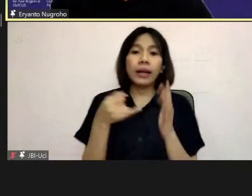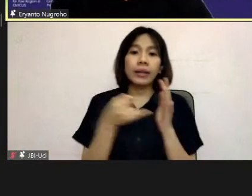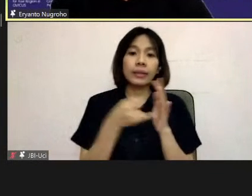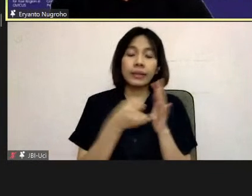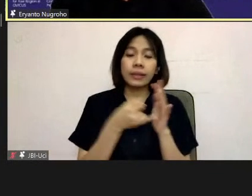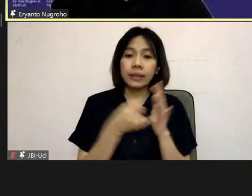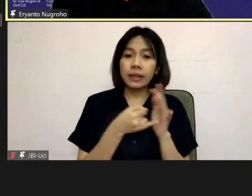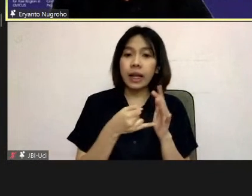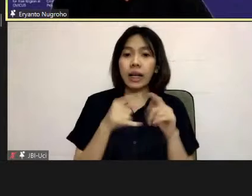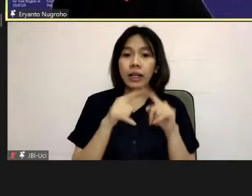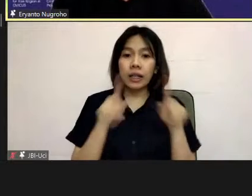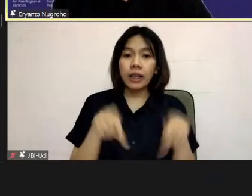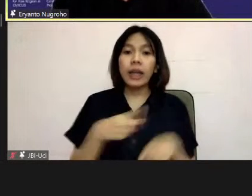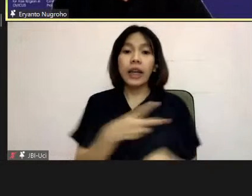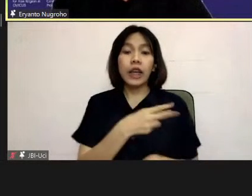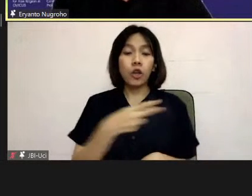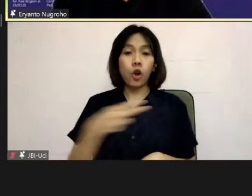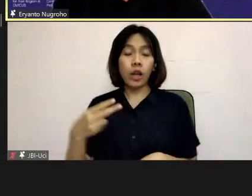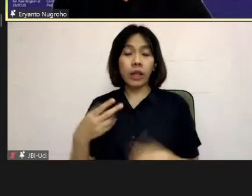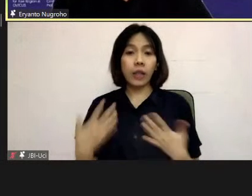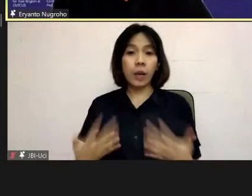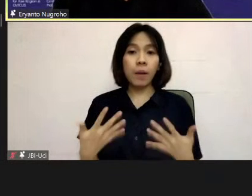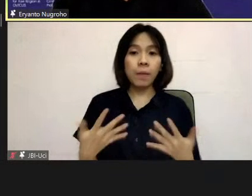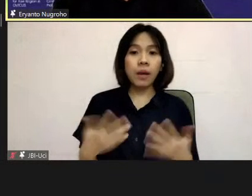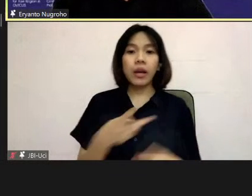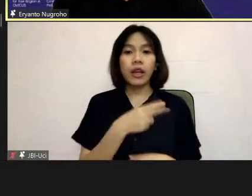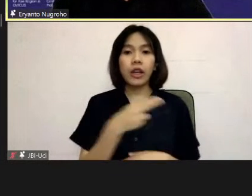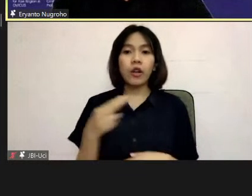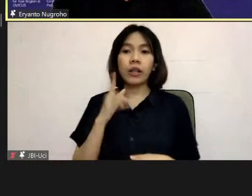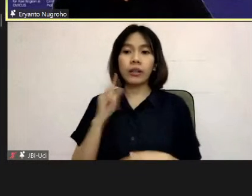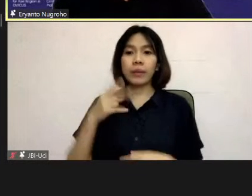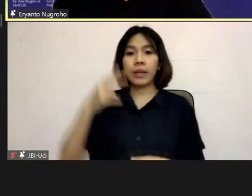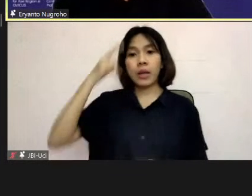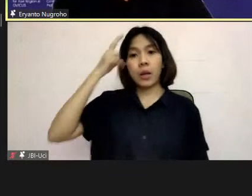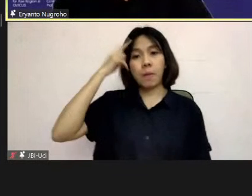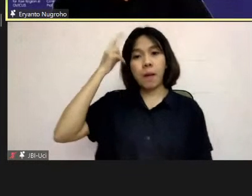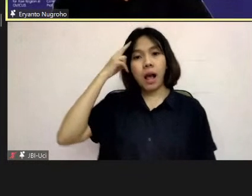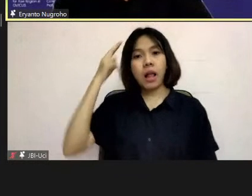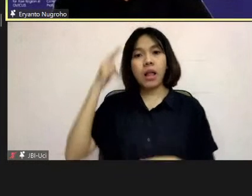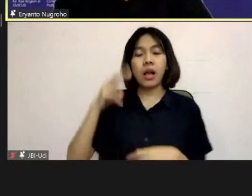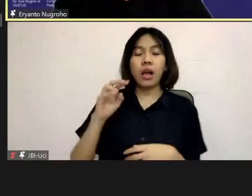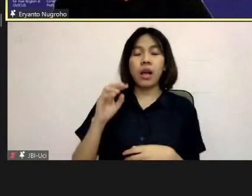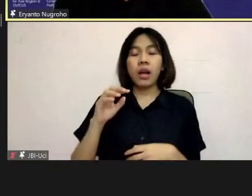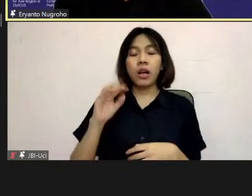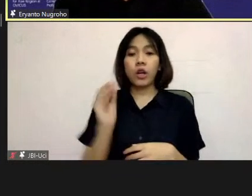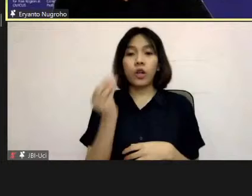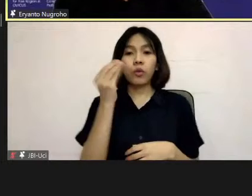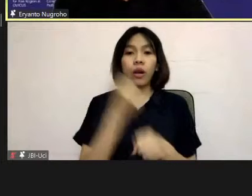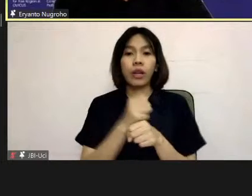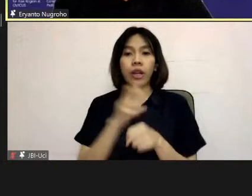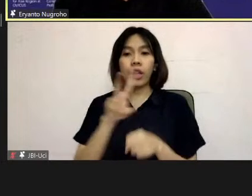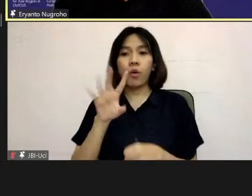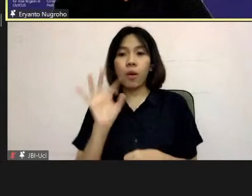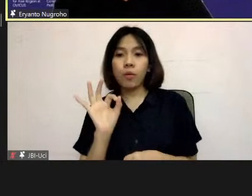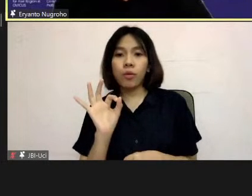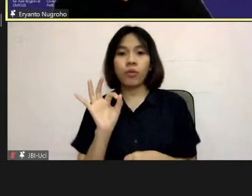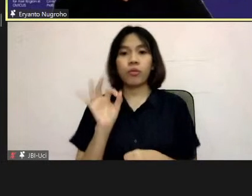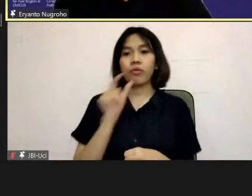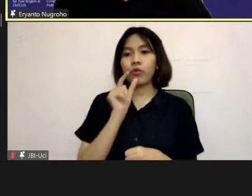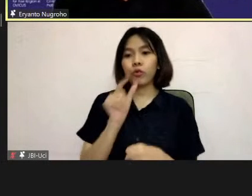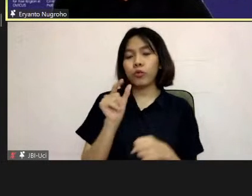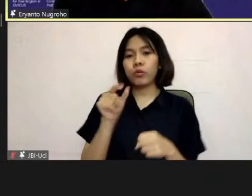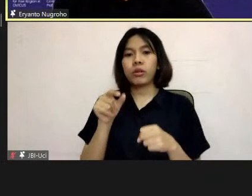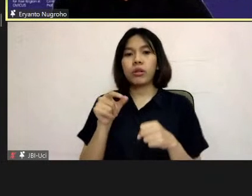Indonesia's position as chair in the G20 presidency has placed the country under global